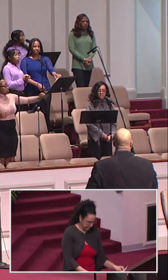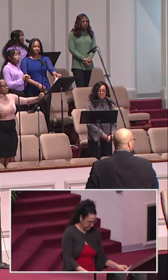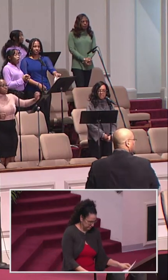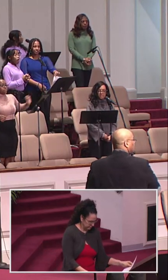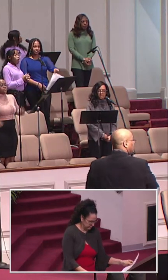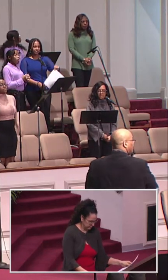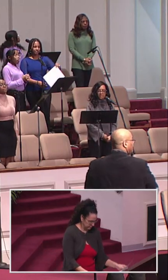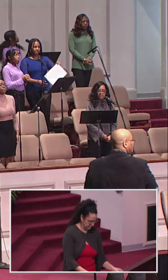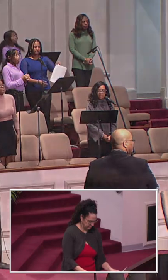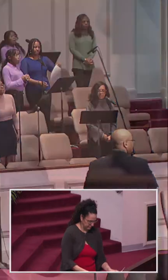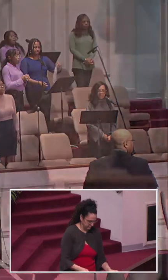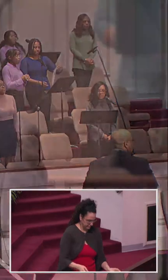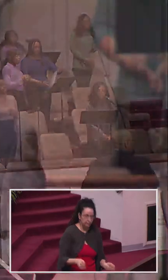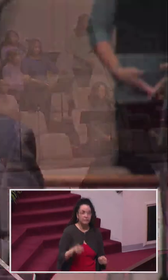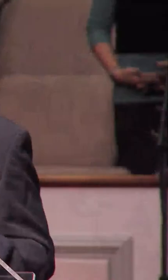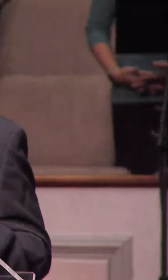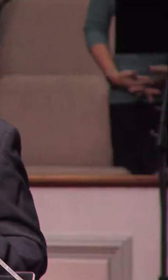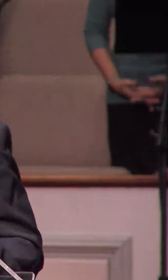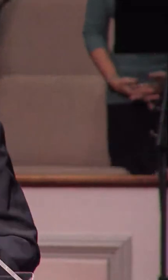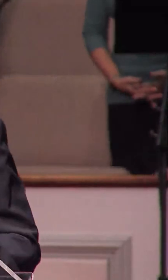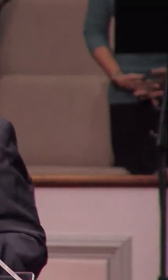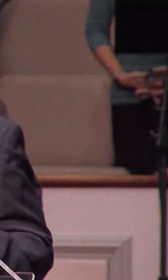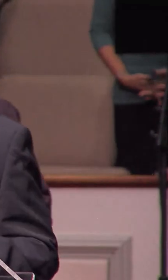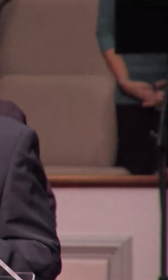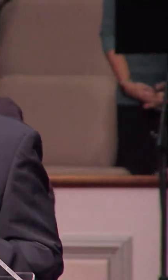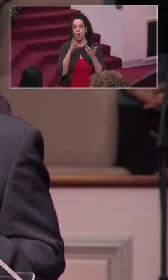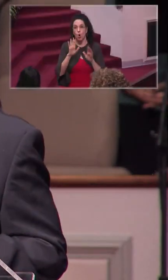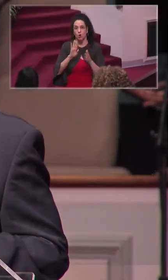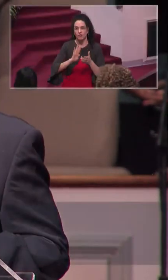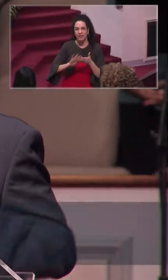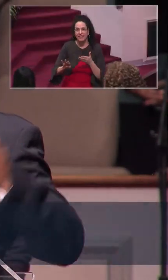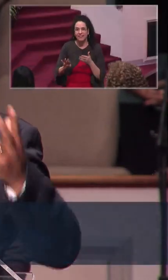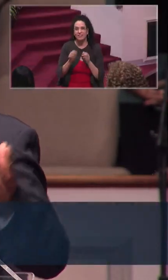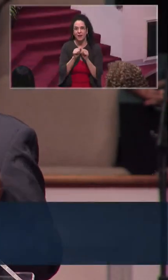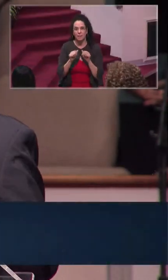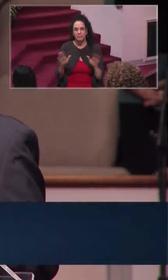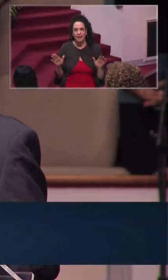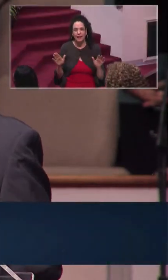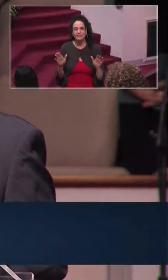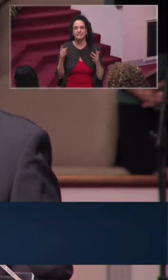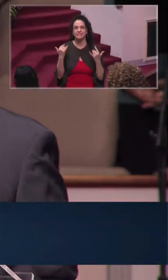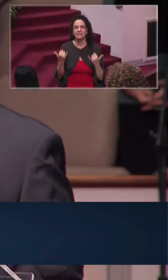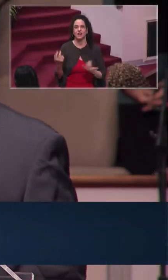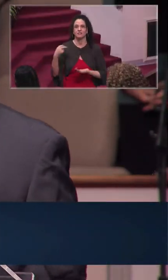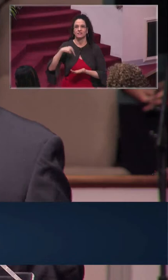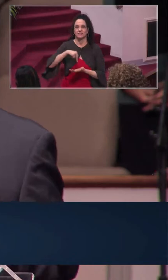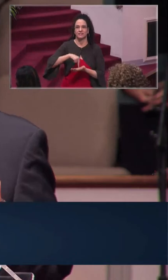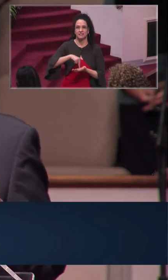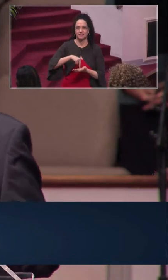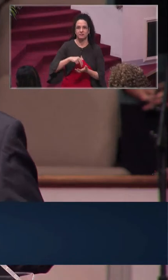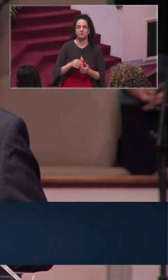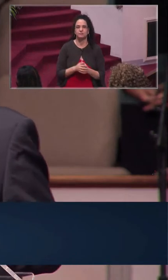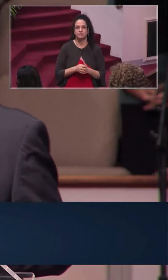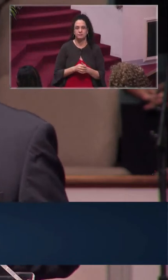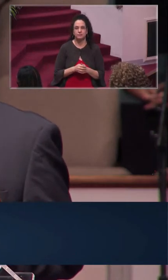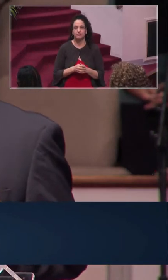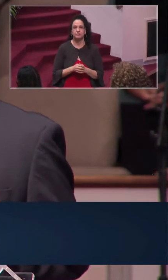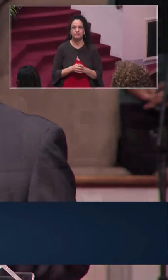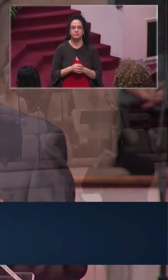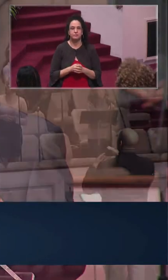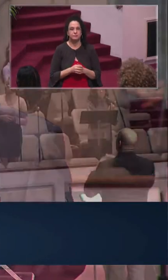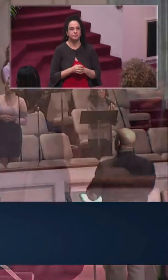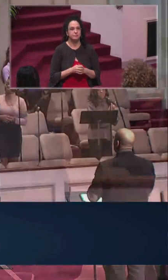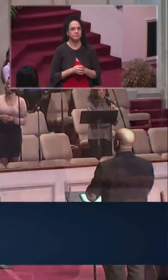Amen. As the forgiven and blessed people of God, let us offer to God ourselves and our gifts. Please stand now for the doxology.